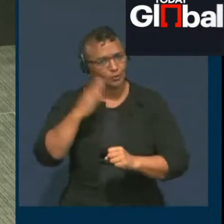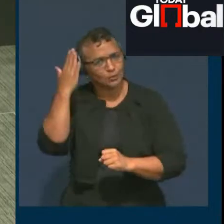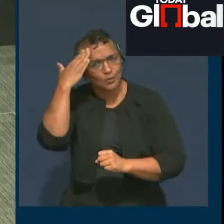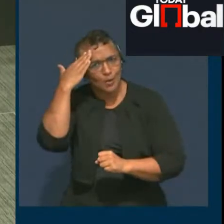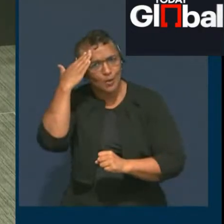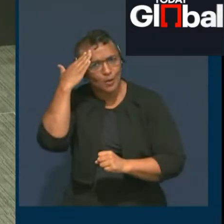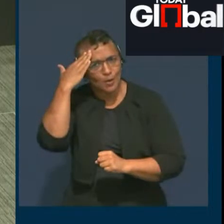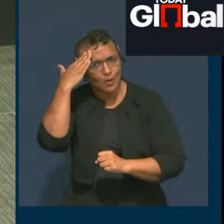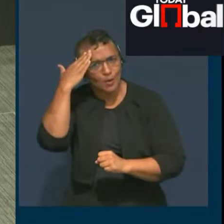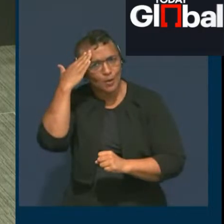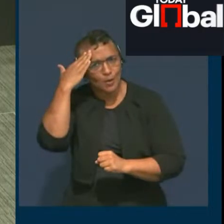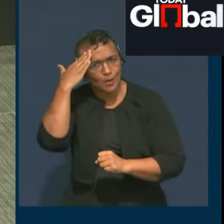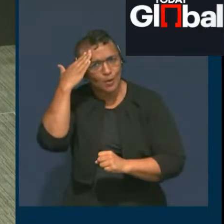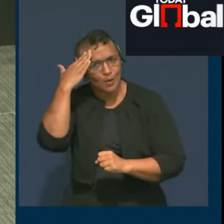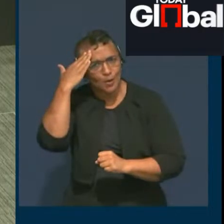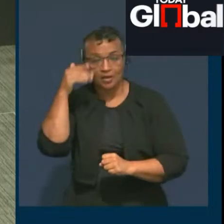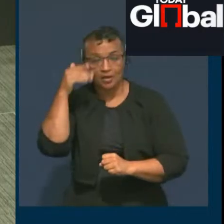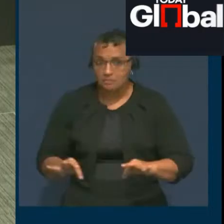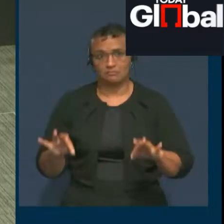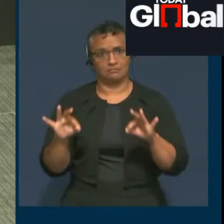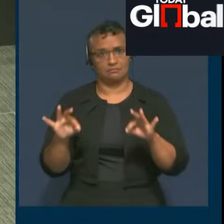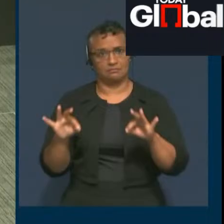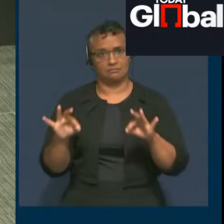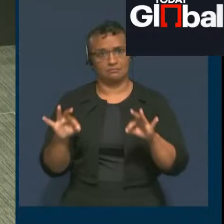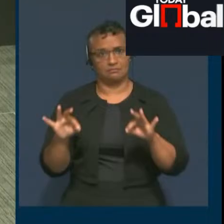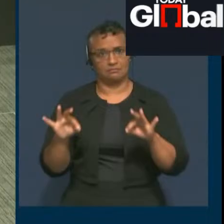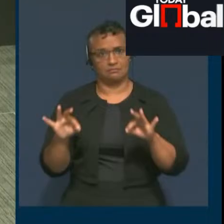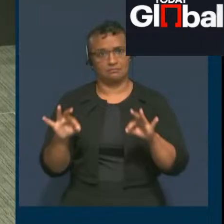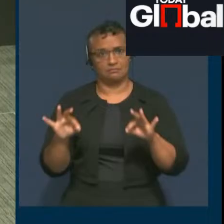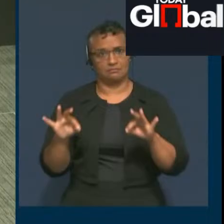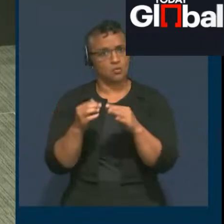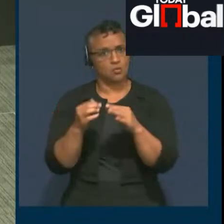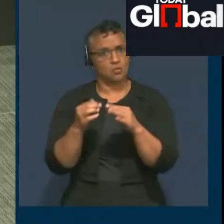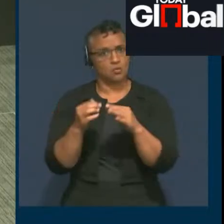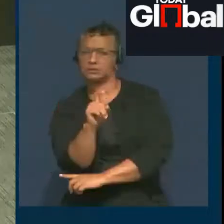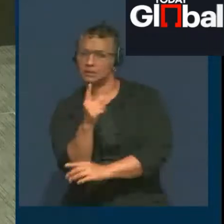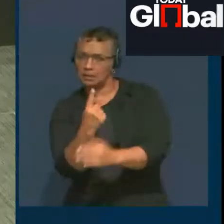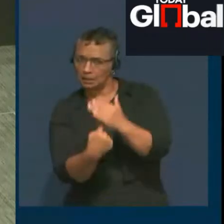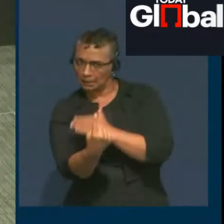This is an extremely important issue for us.